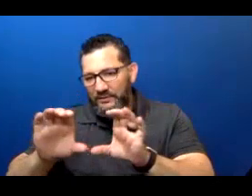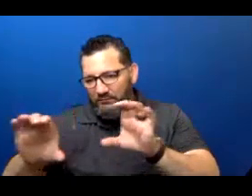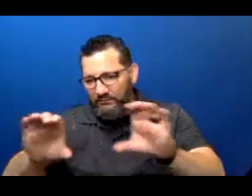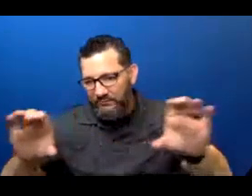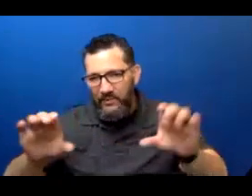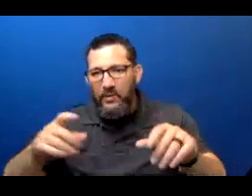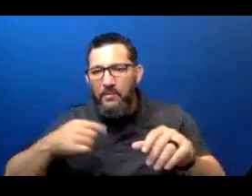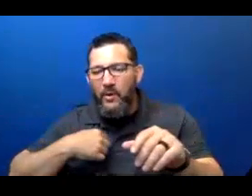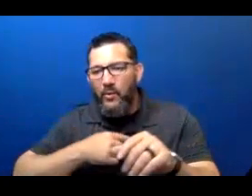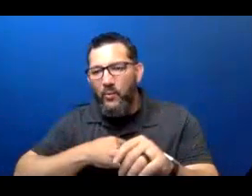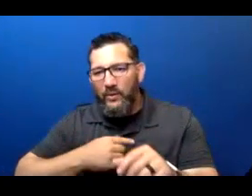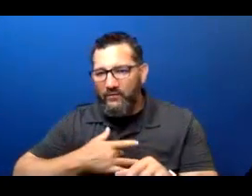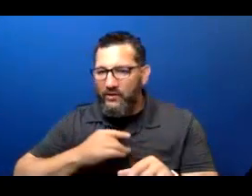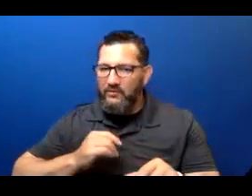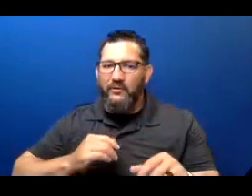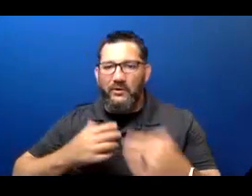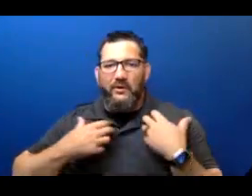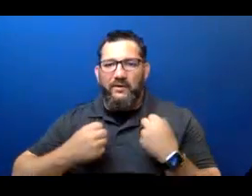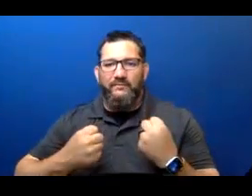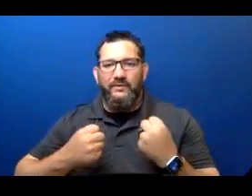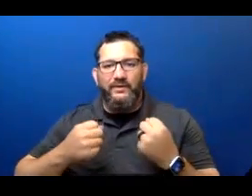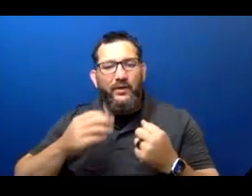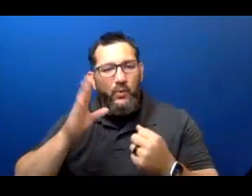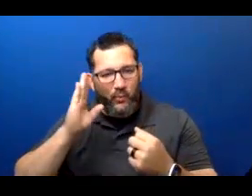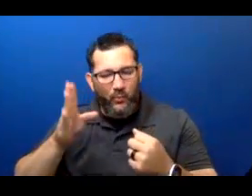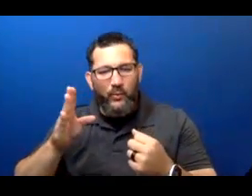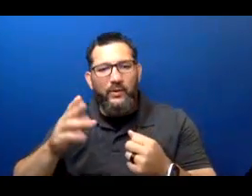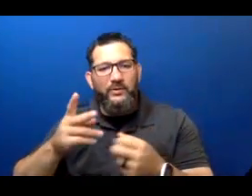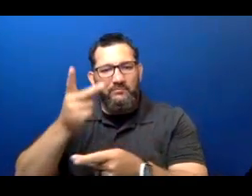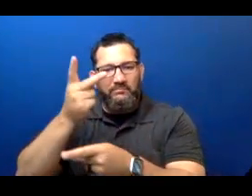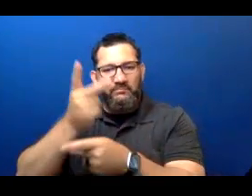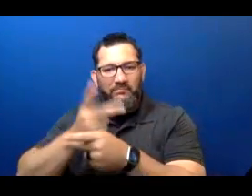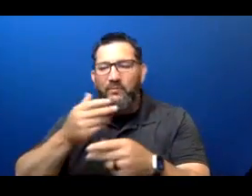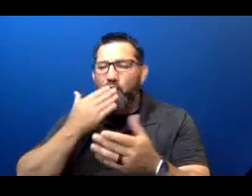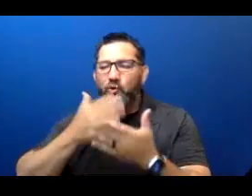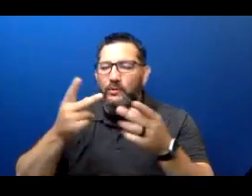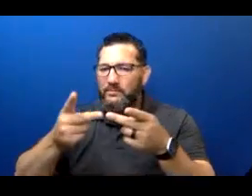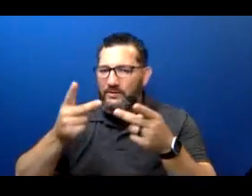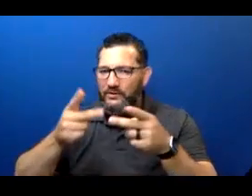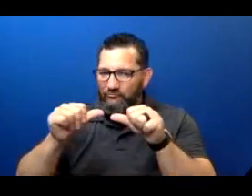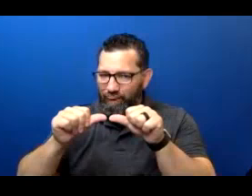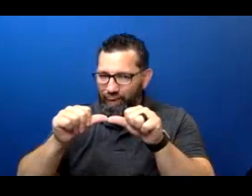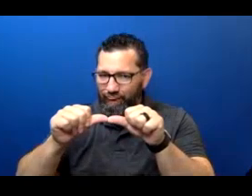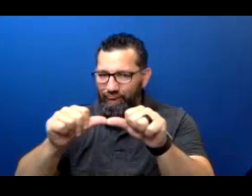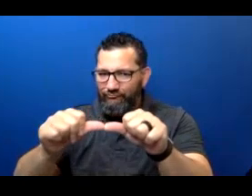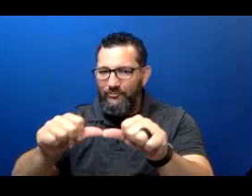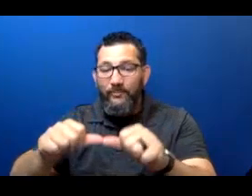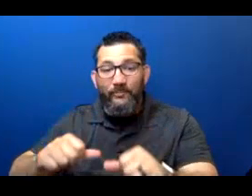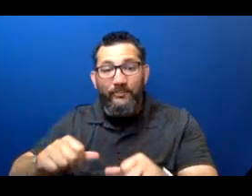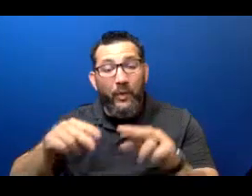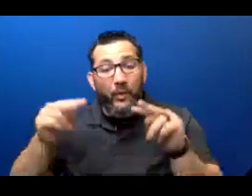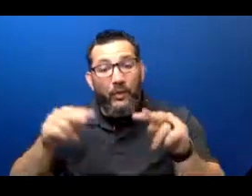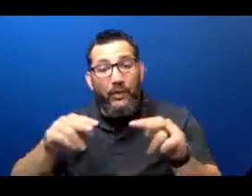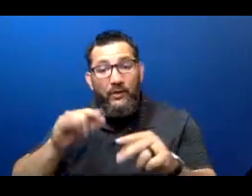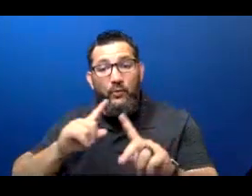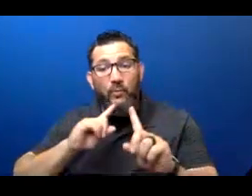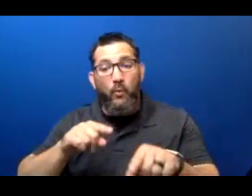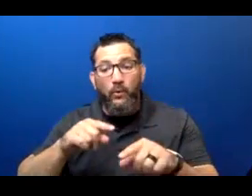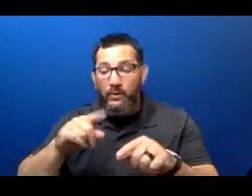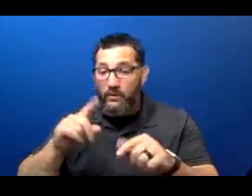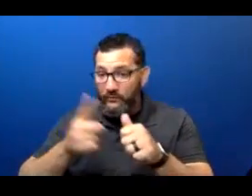we rest assured that it feels that we will be in a good position. Looking at the report, the